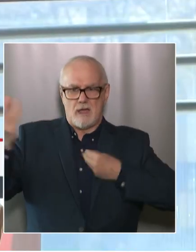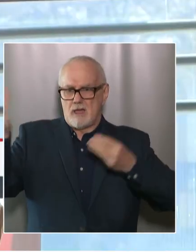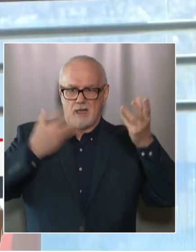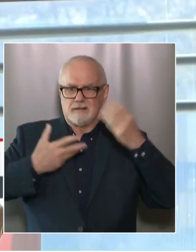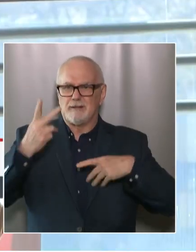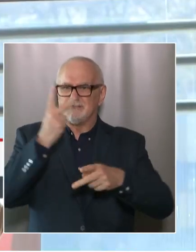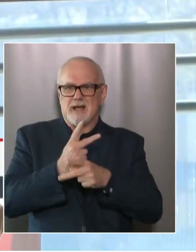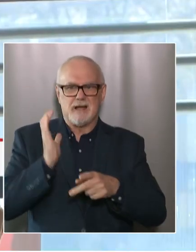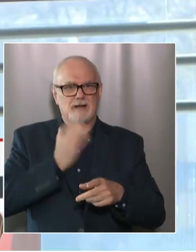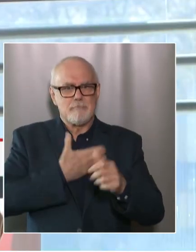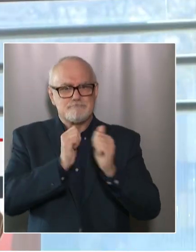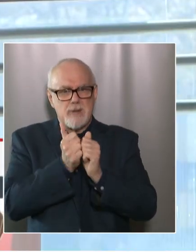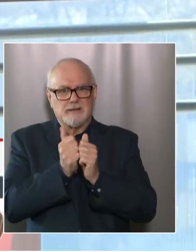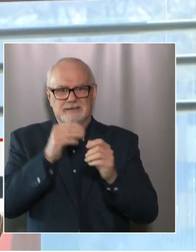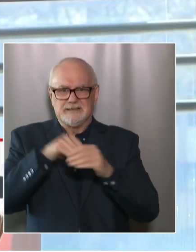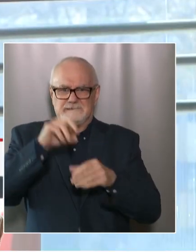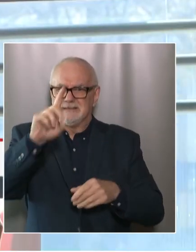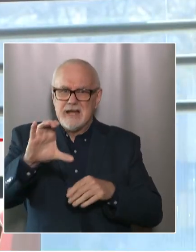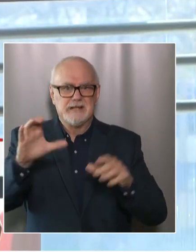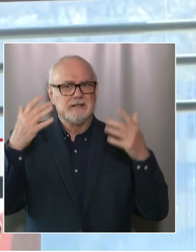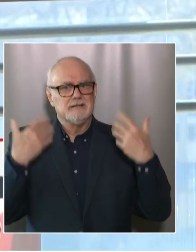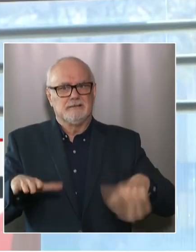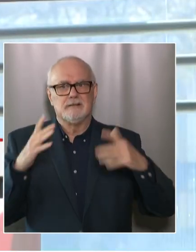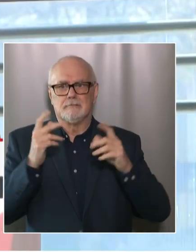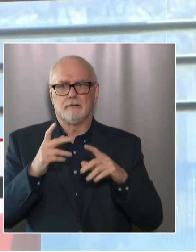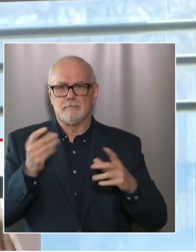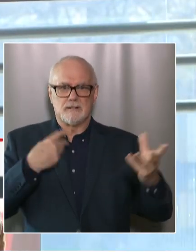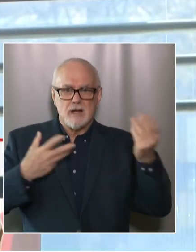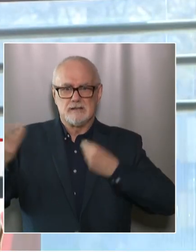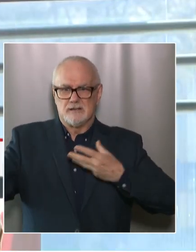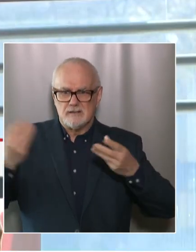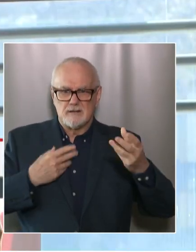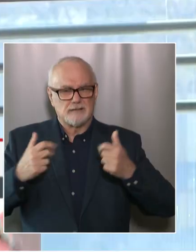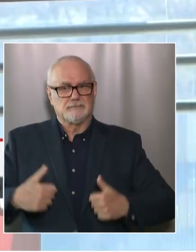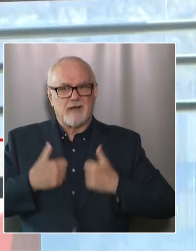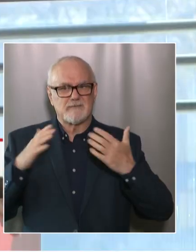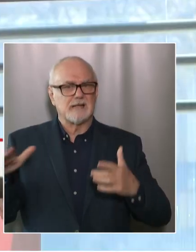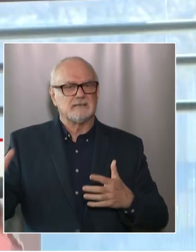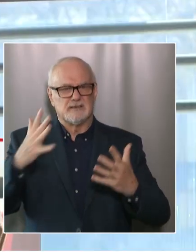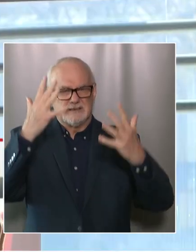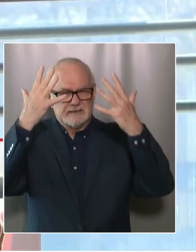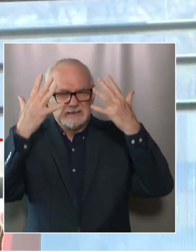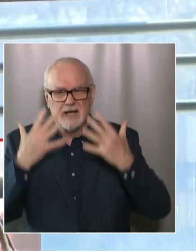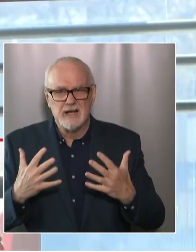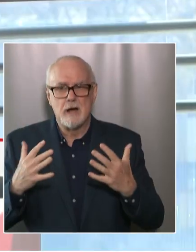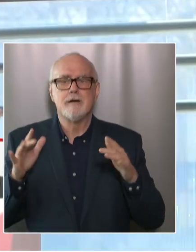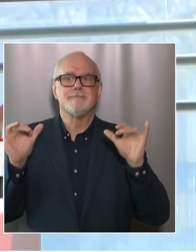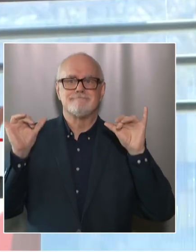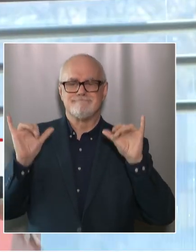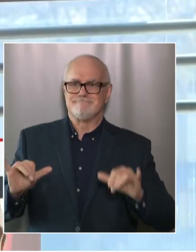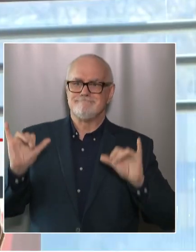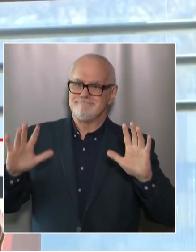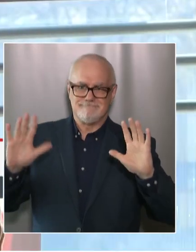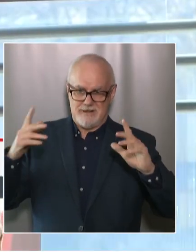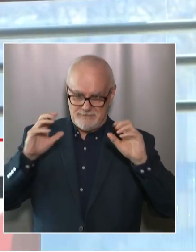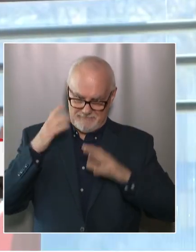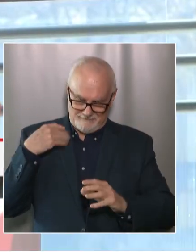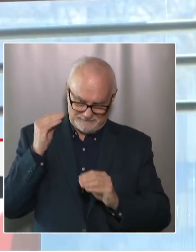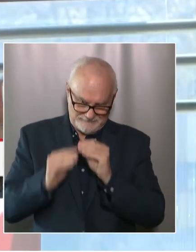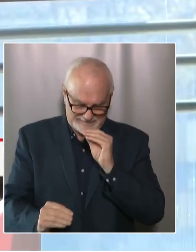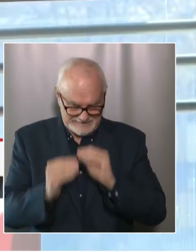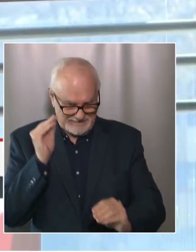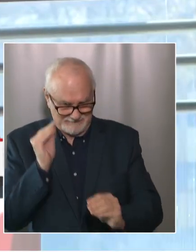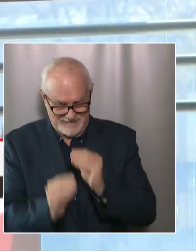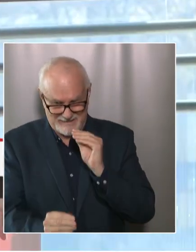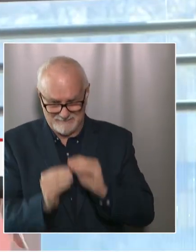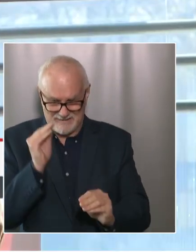really sad. And so I always knew we had the best site and could make the best deal, and that's why we'll have the